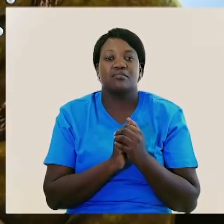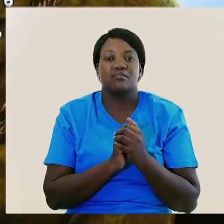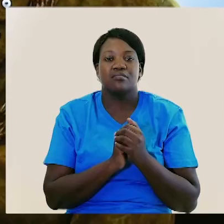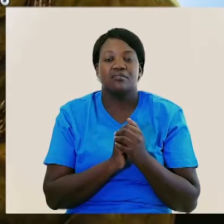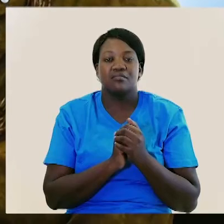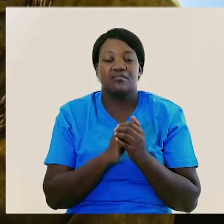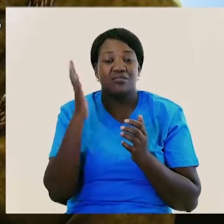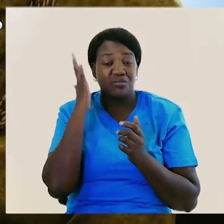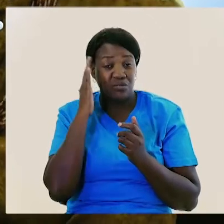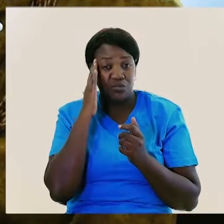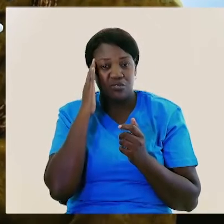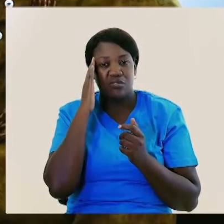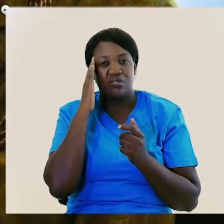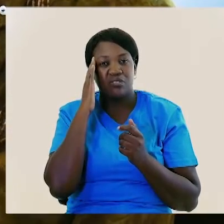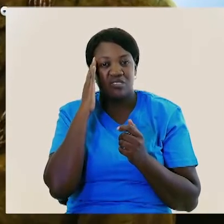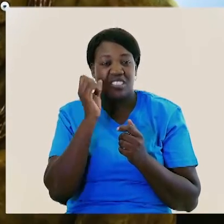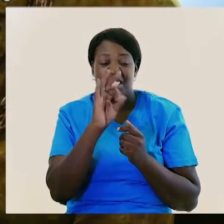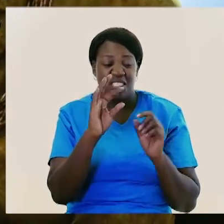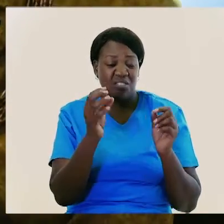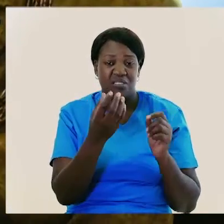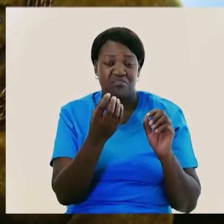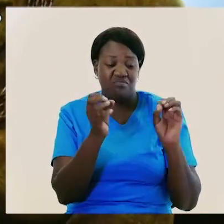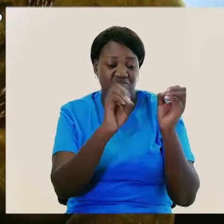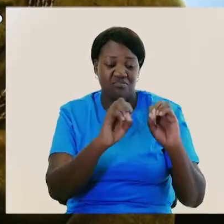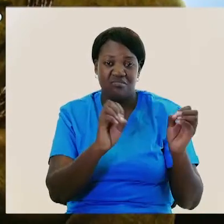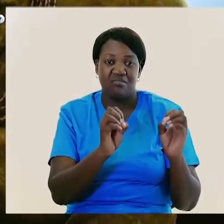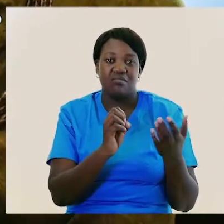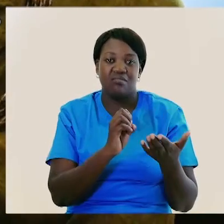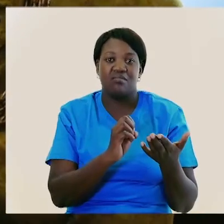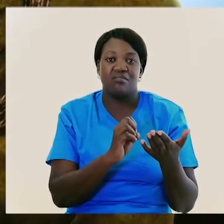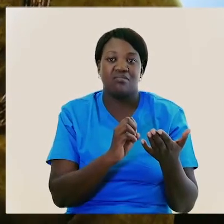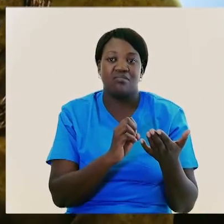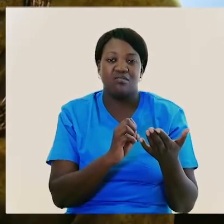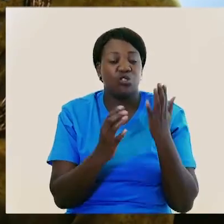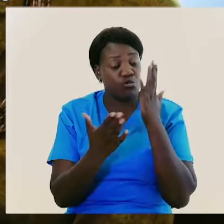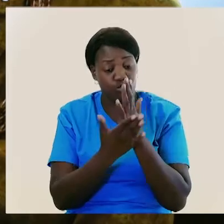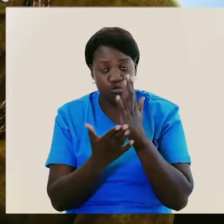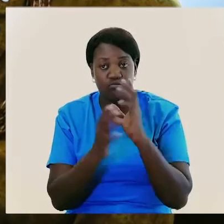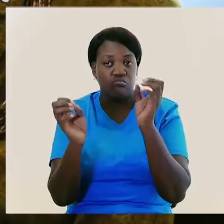And you should know, if we don't have something, we really don't have it.